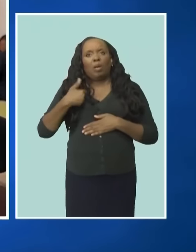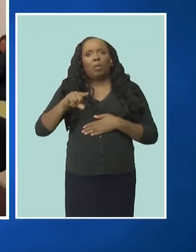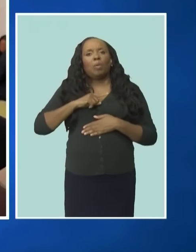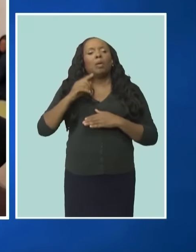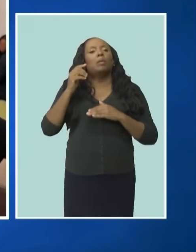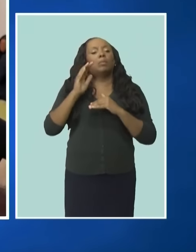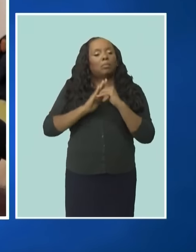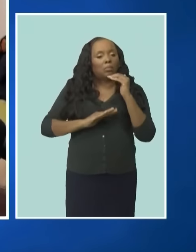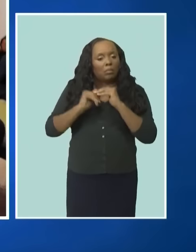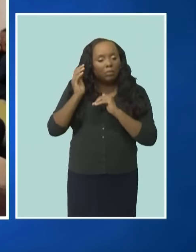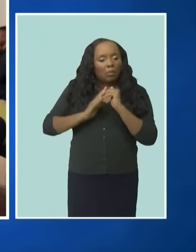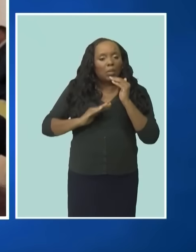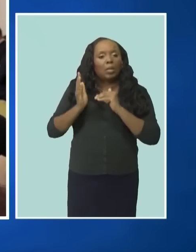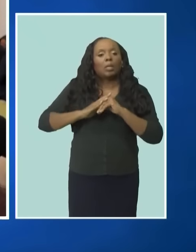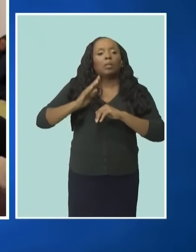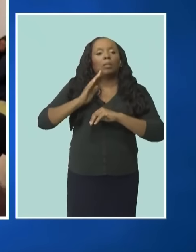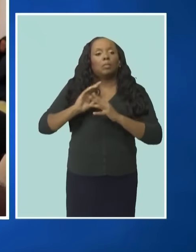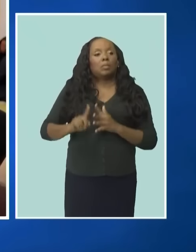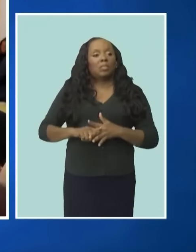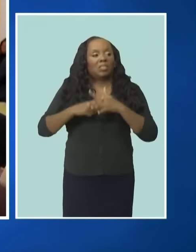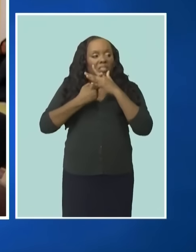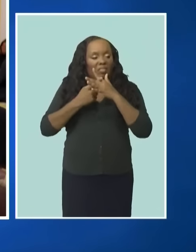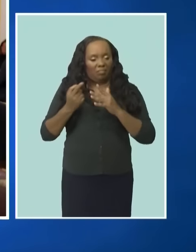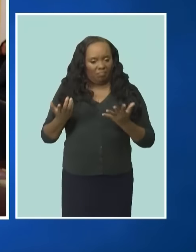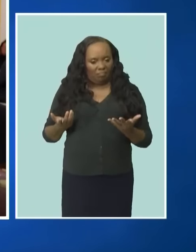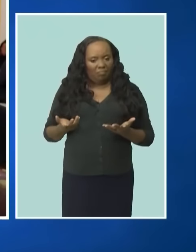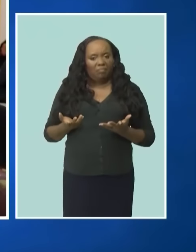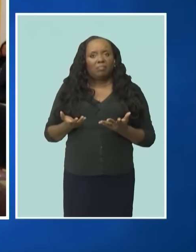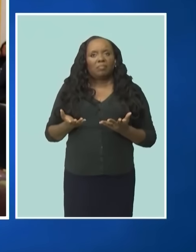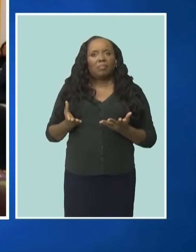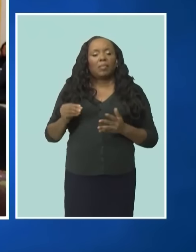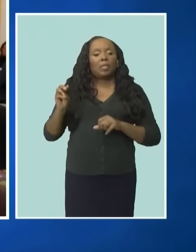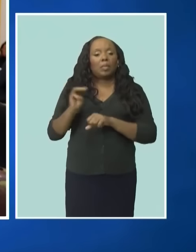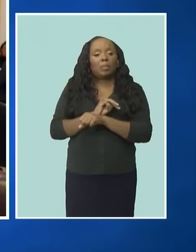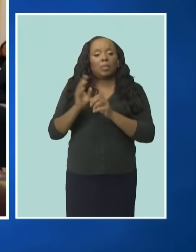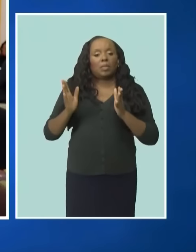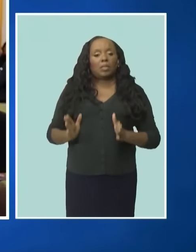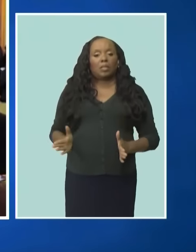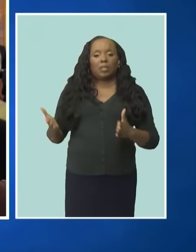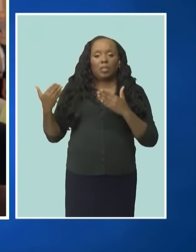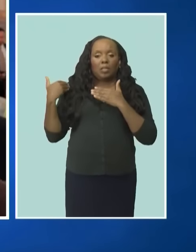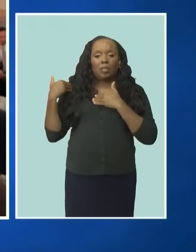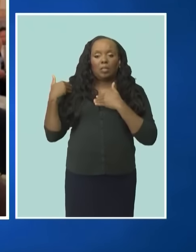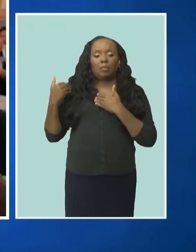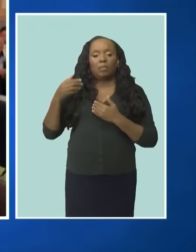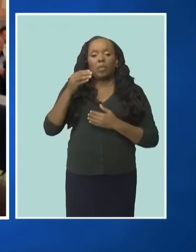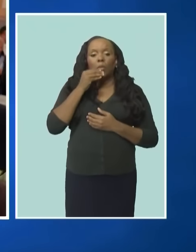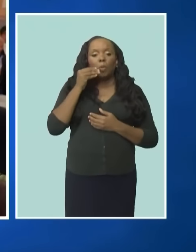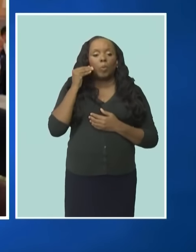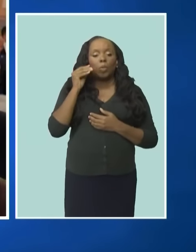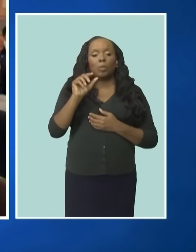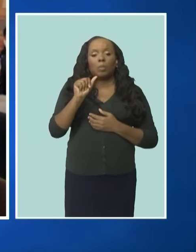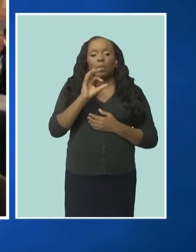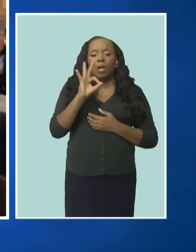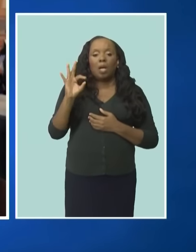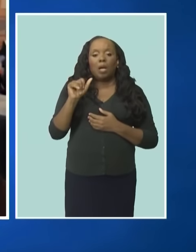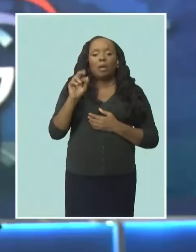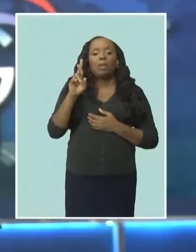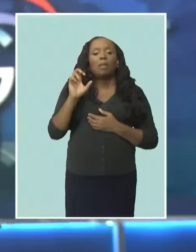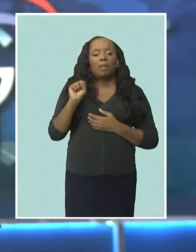it. And the unlimited entry was covered by the Minister of Home Affairs giving the instruction as Minister in charge of